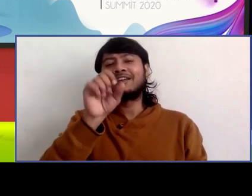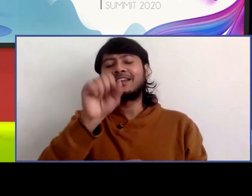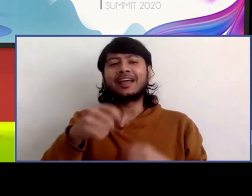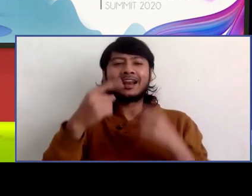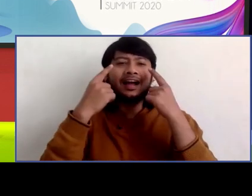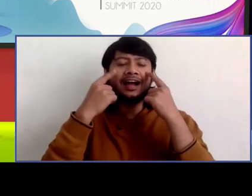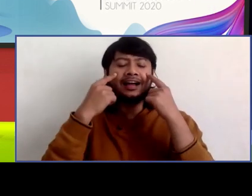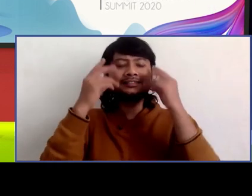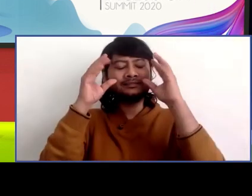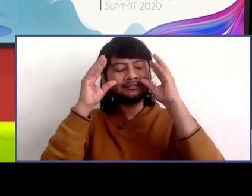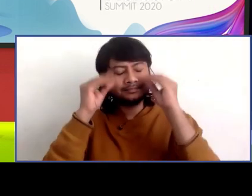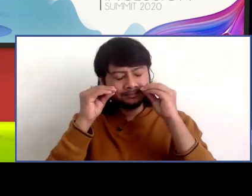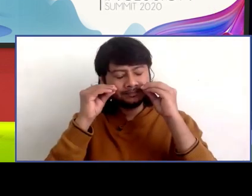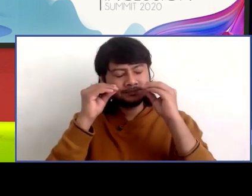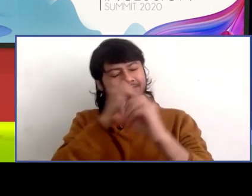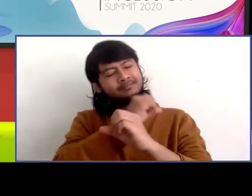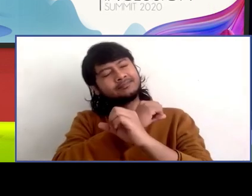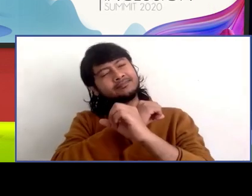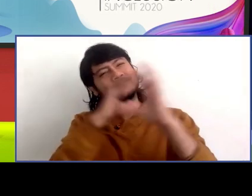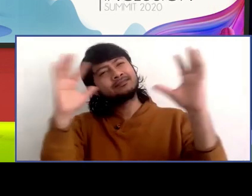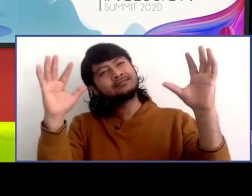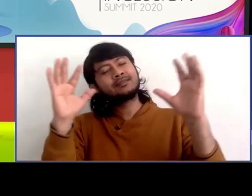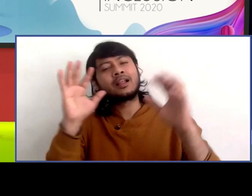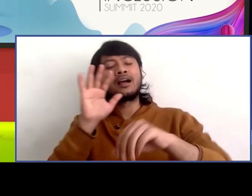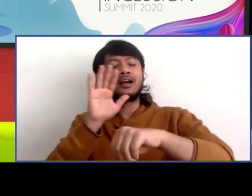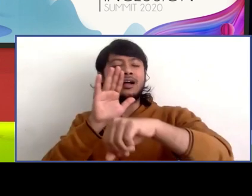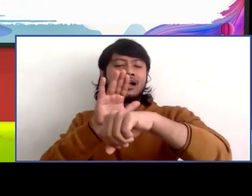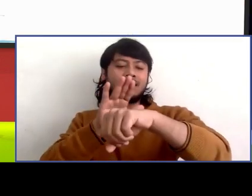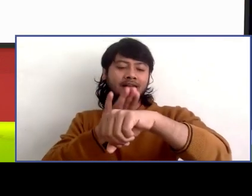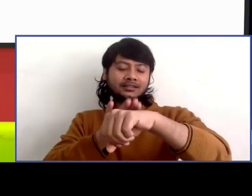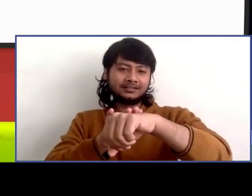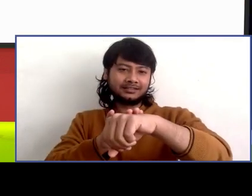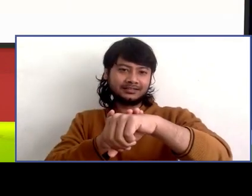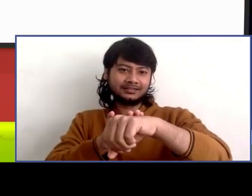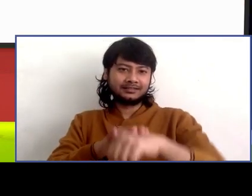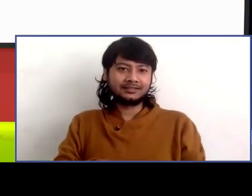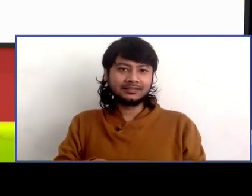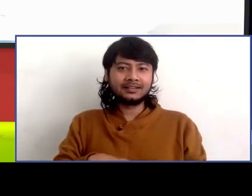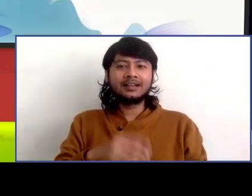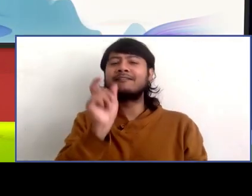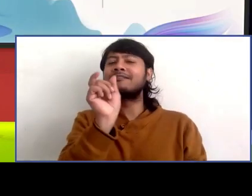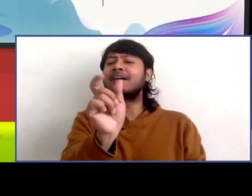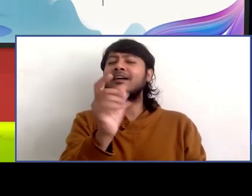and imagine the touch. What's that word?